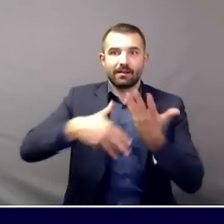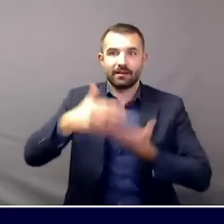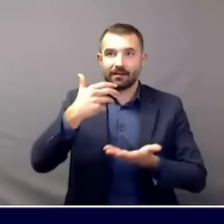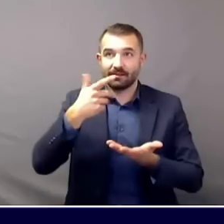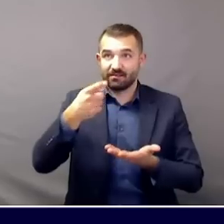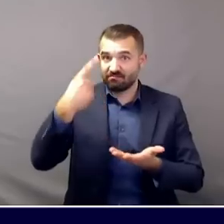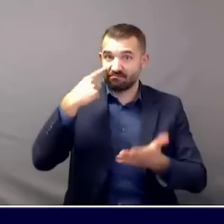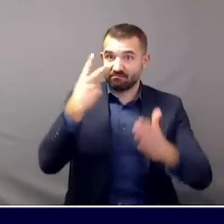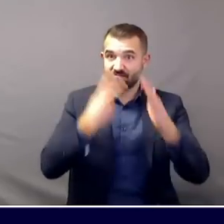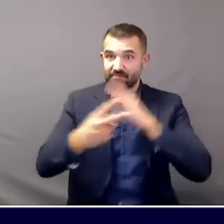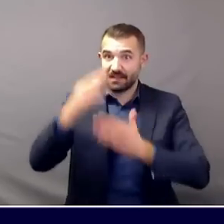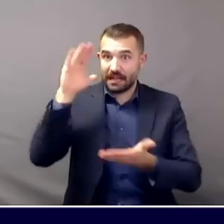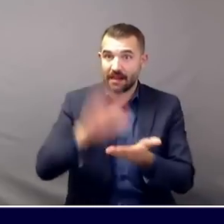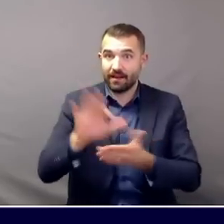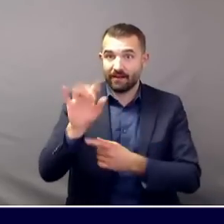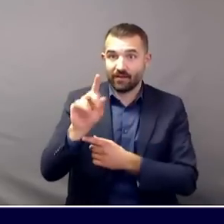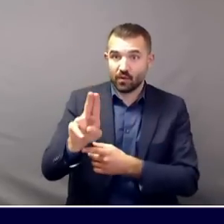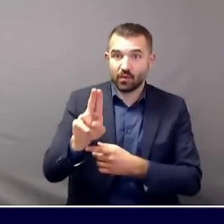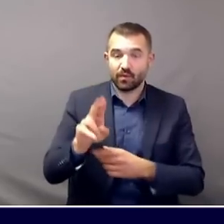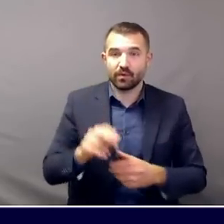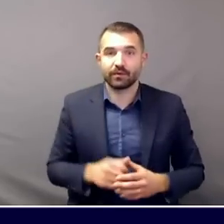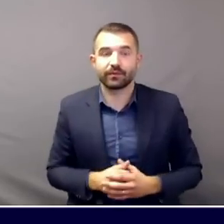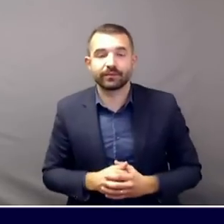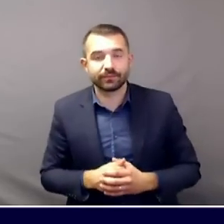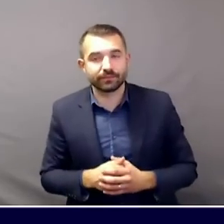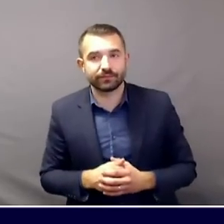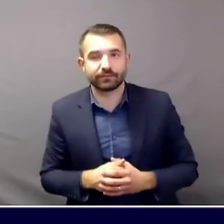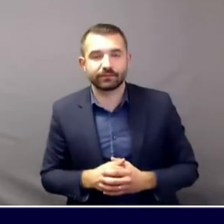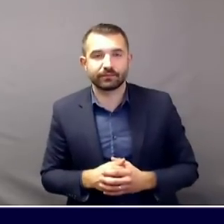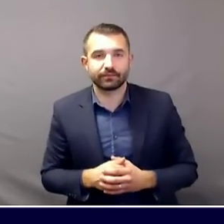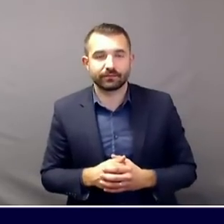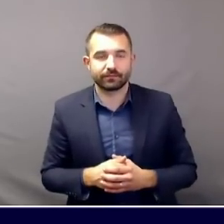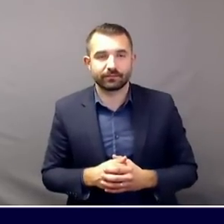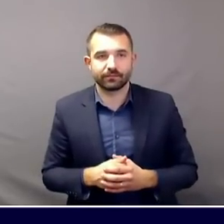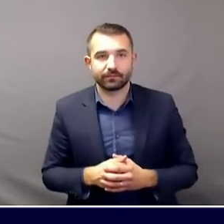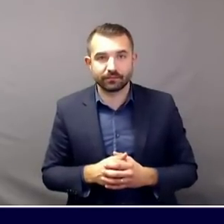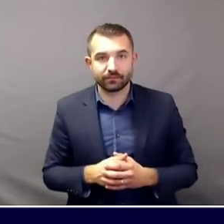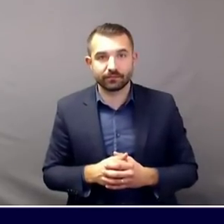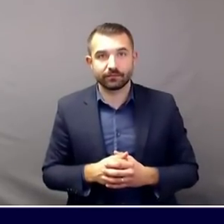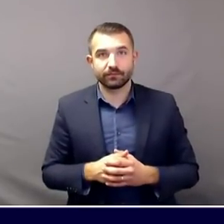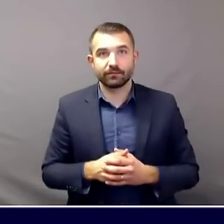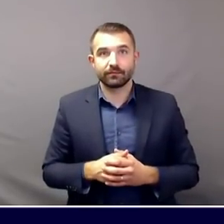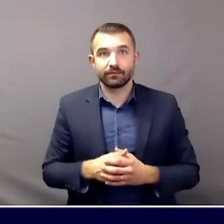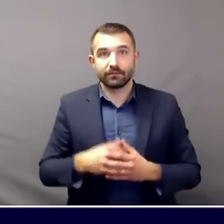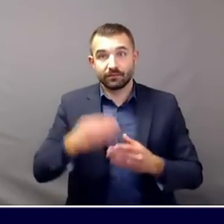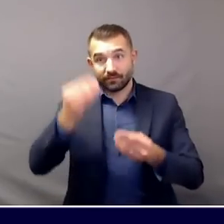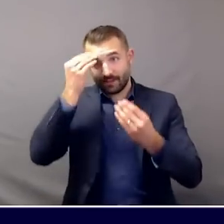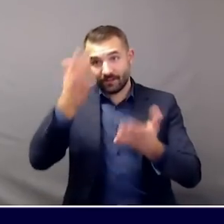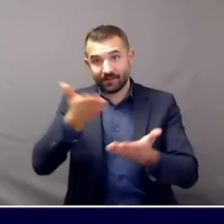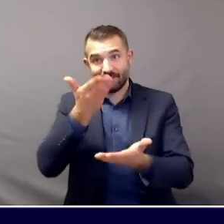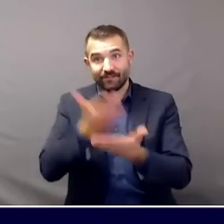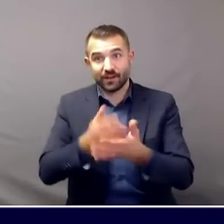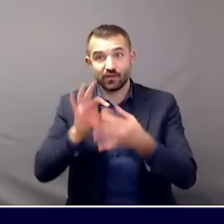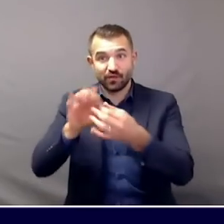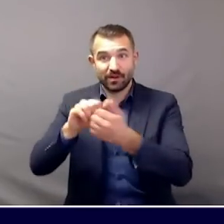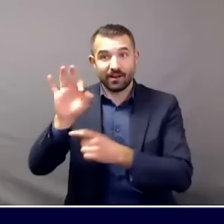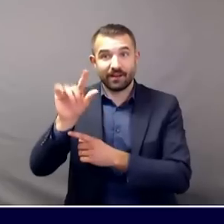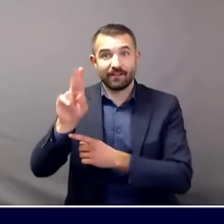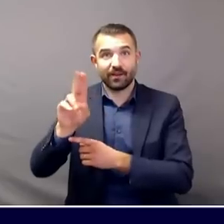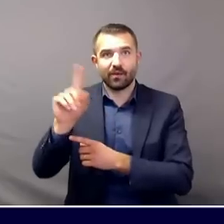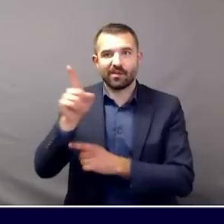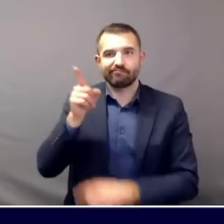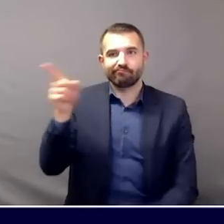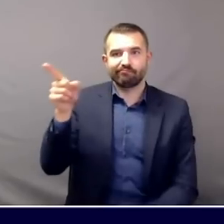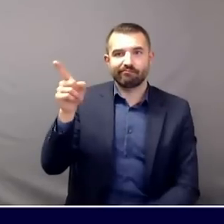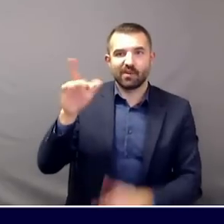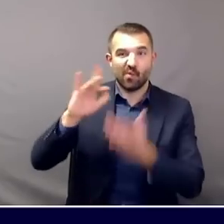I can start with that one real quick. Patrick, the data around influenza are on our website. We publish a